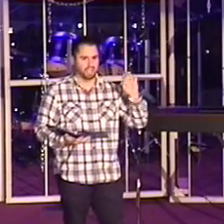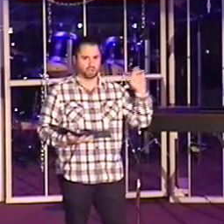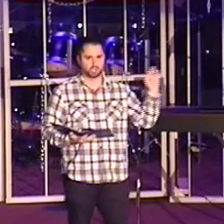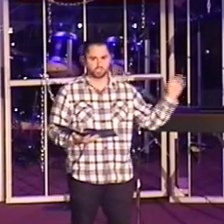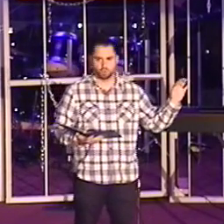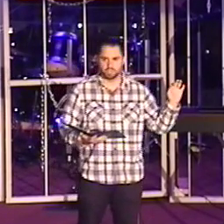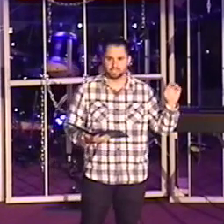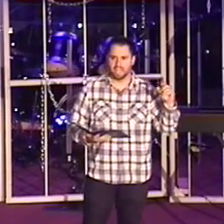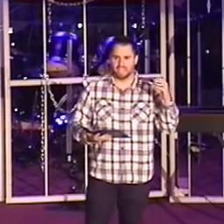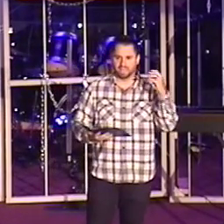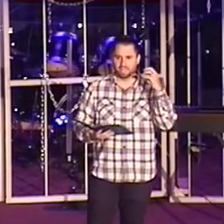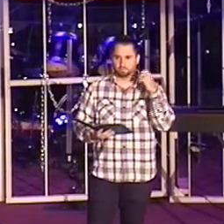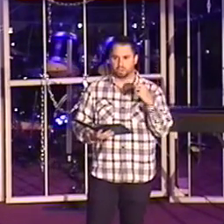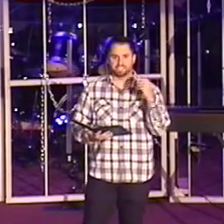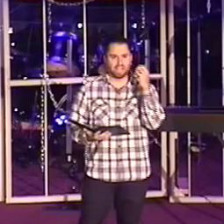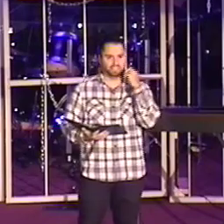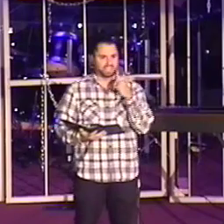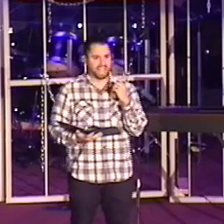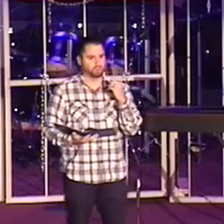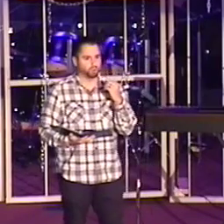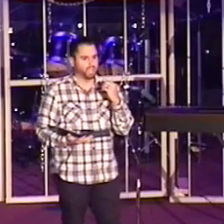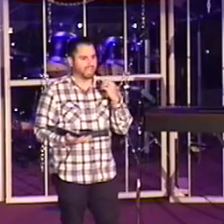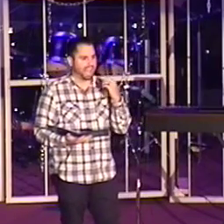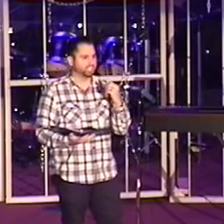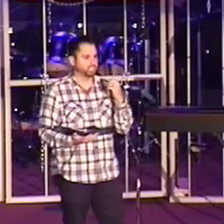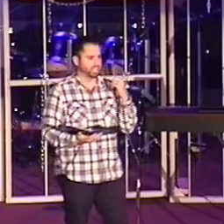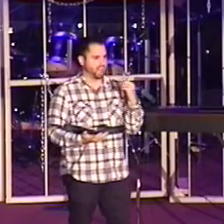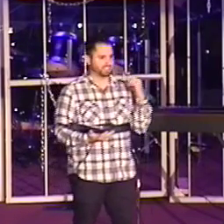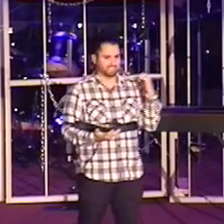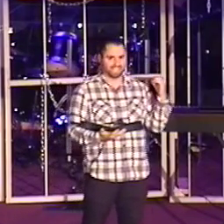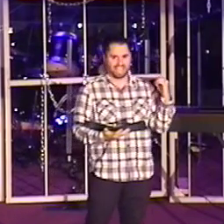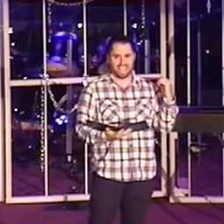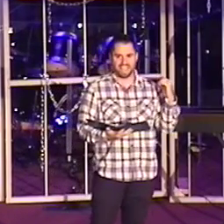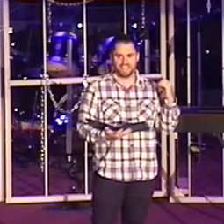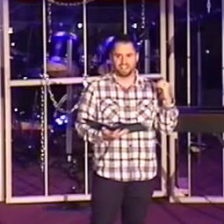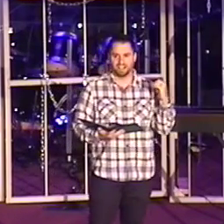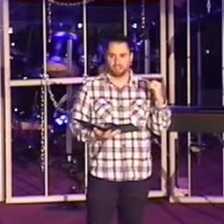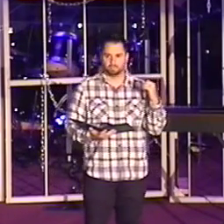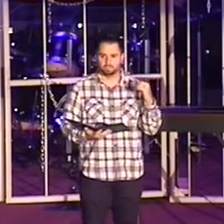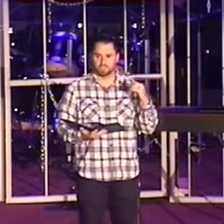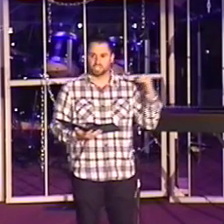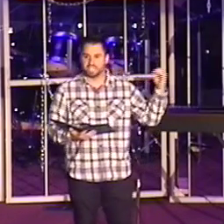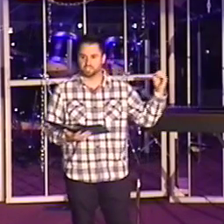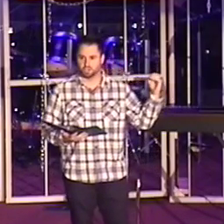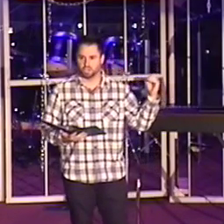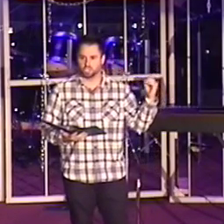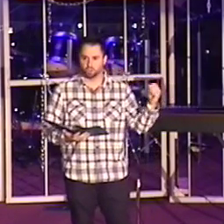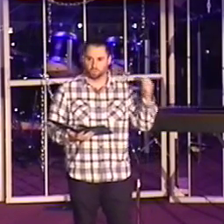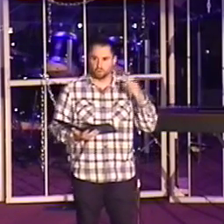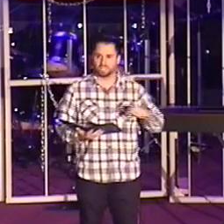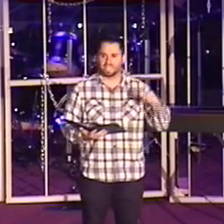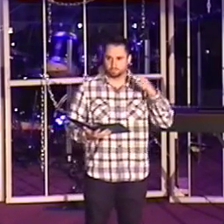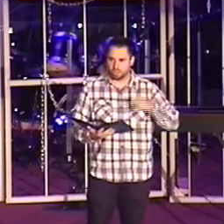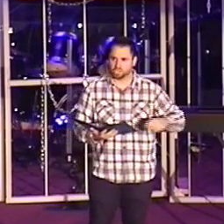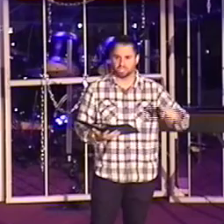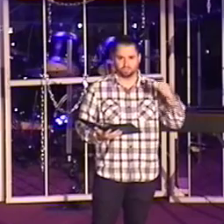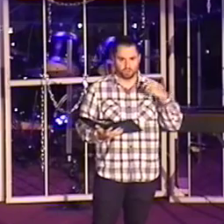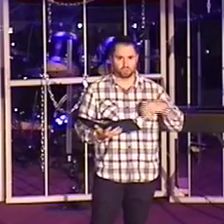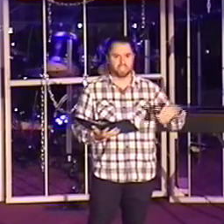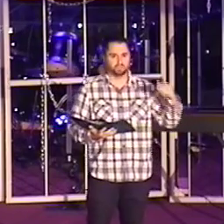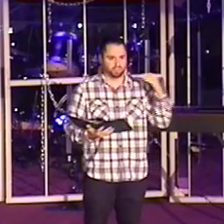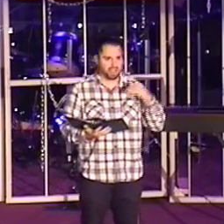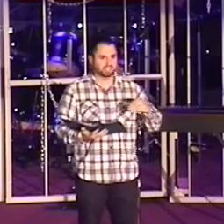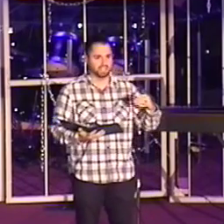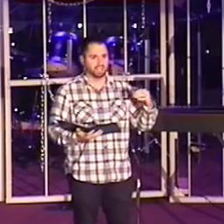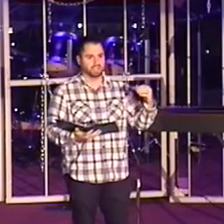coffee and our sodas, and it breaks down the enamel, and it actually causes decay much easier. So if you don't keep brushing, if